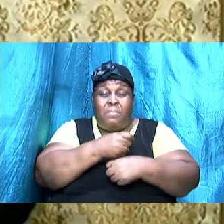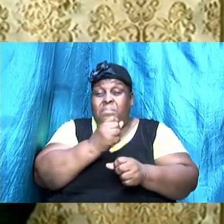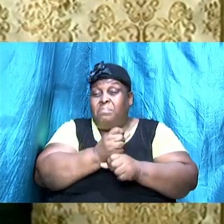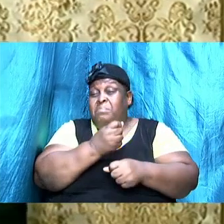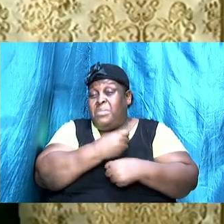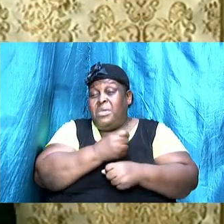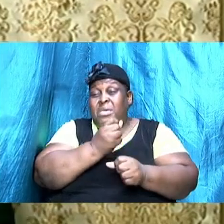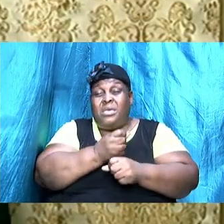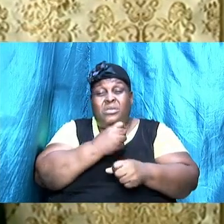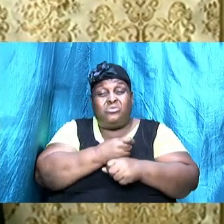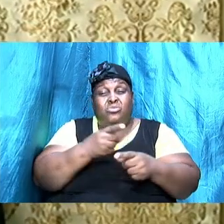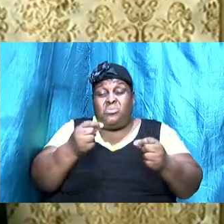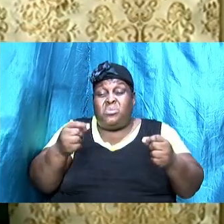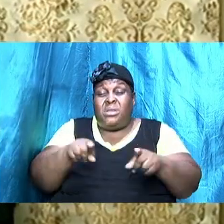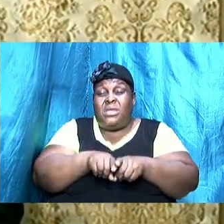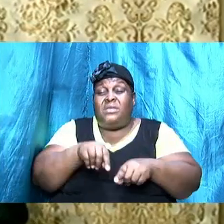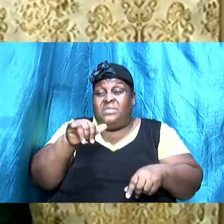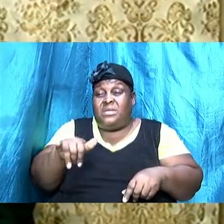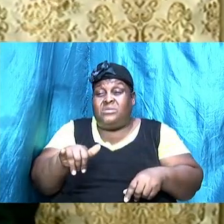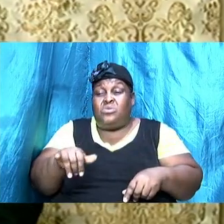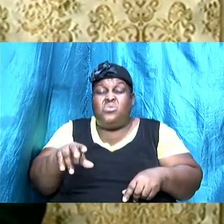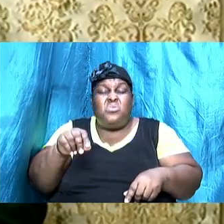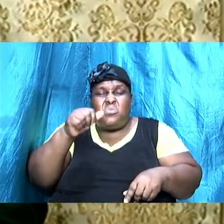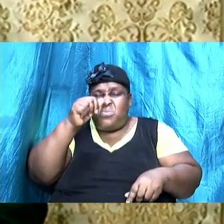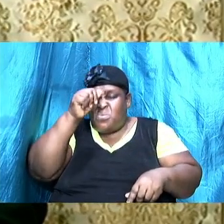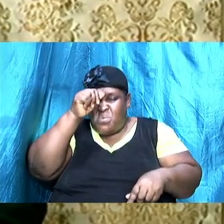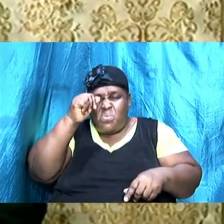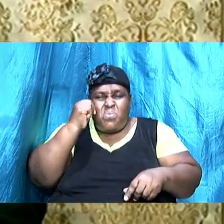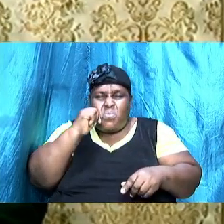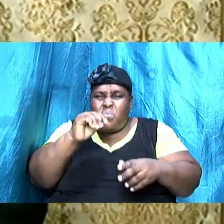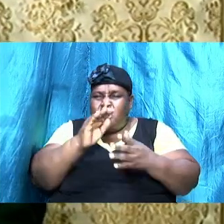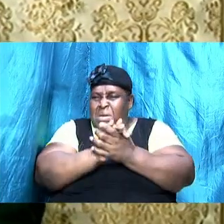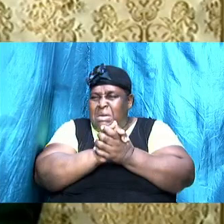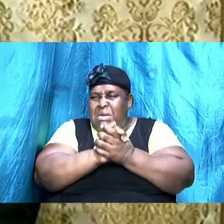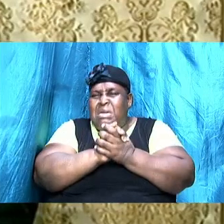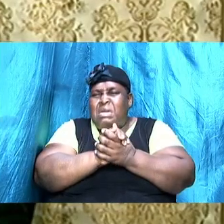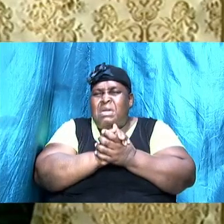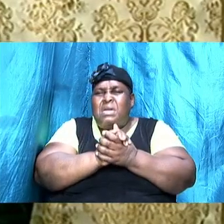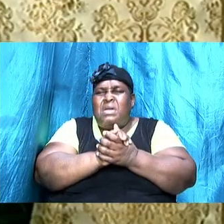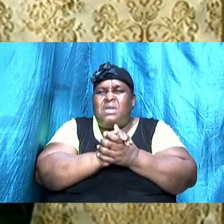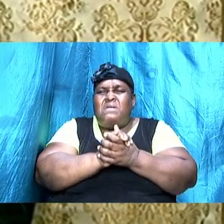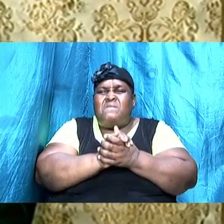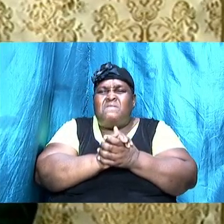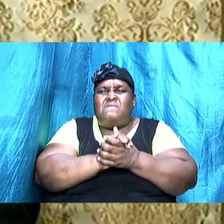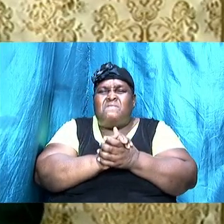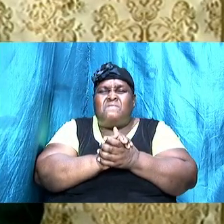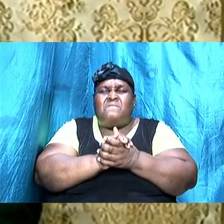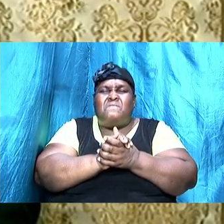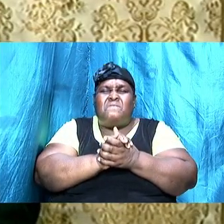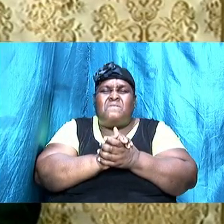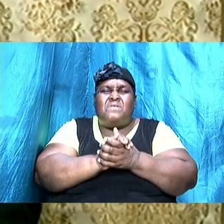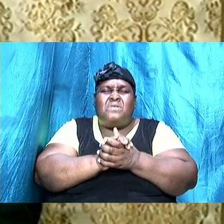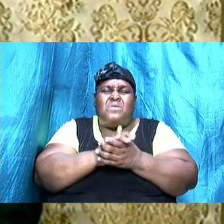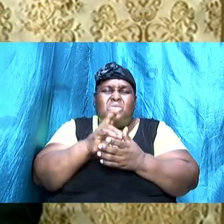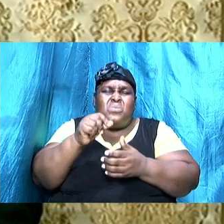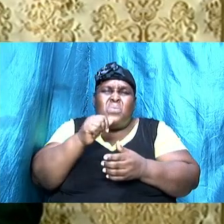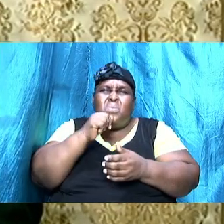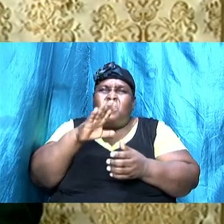relationship. No wife is going to want to put up with a man that trample on them and tell them